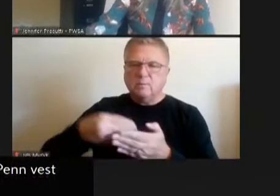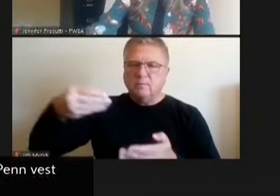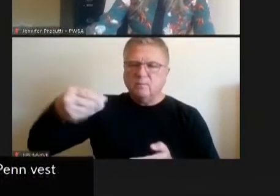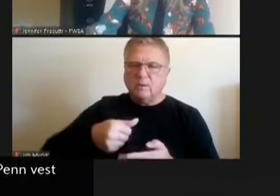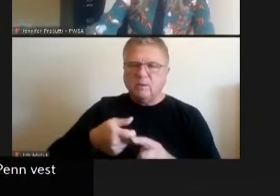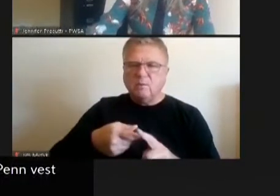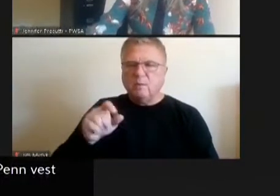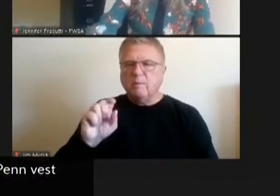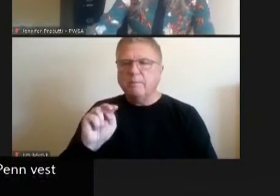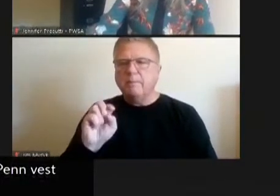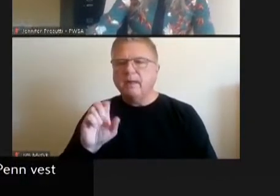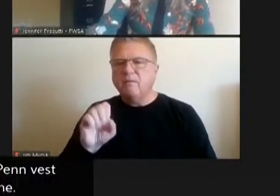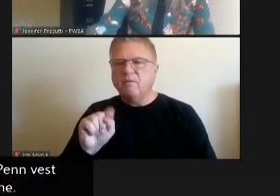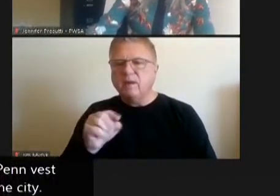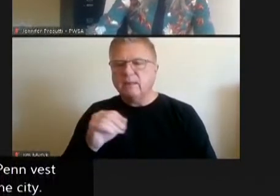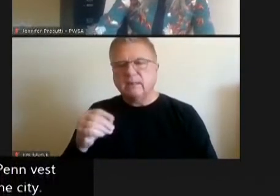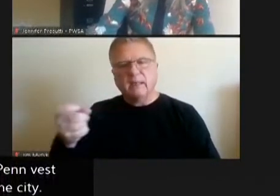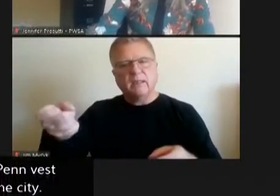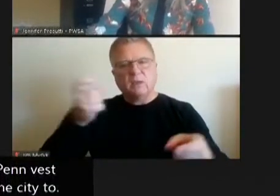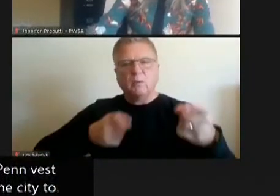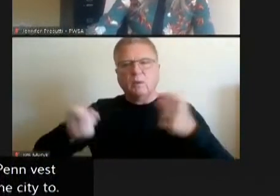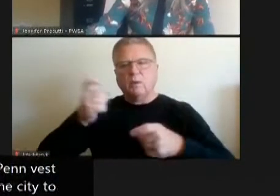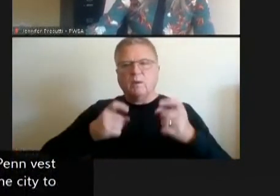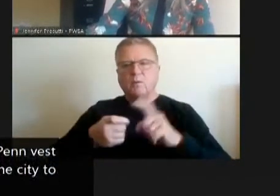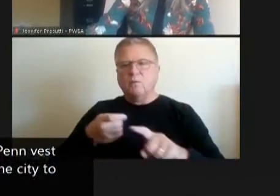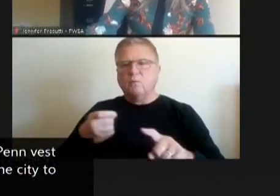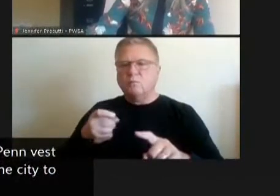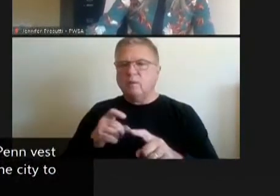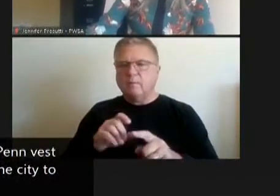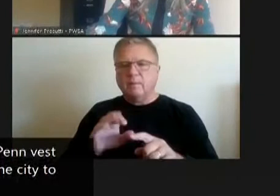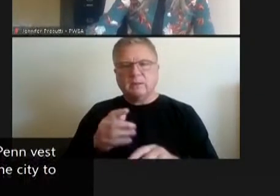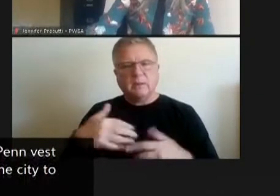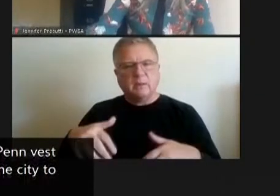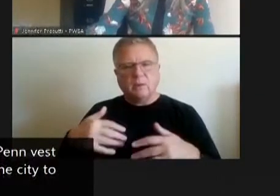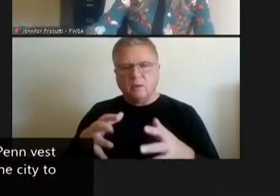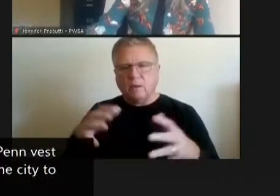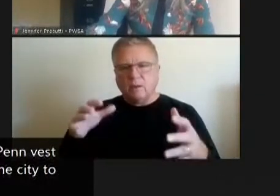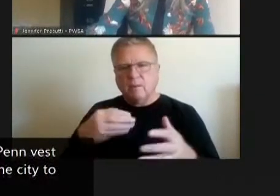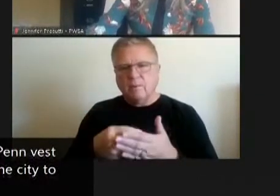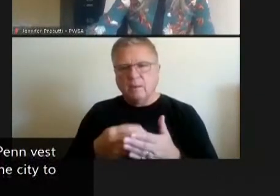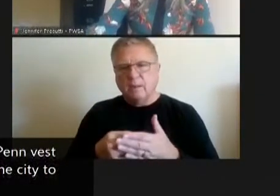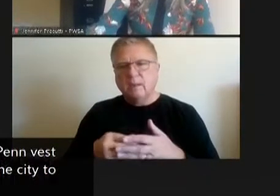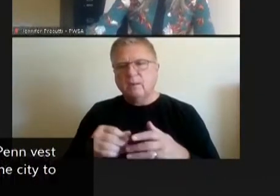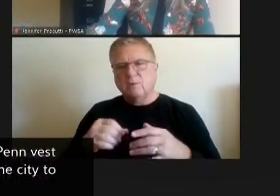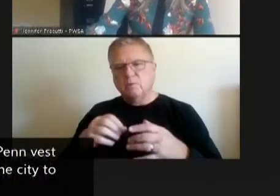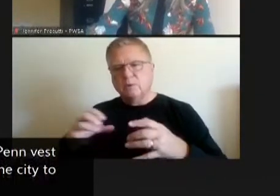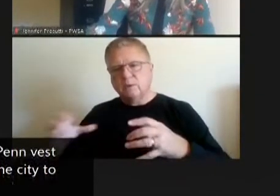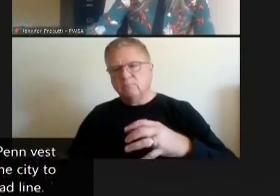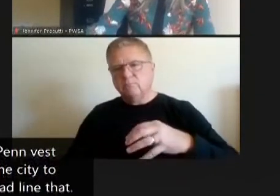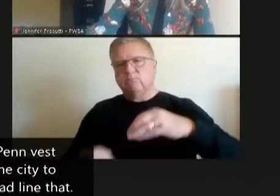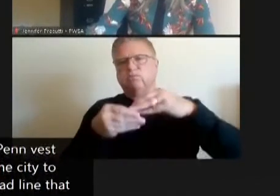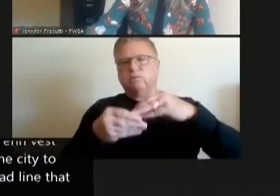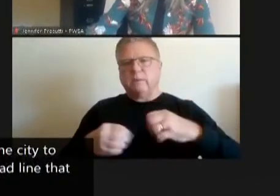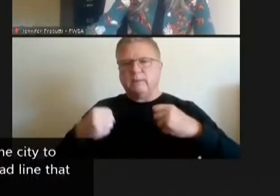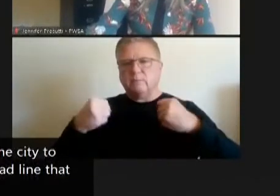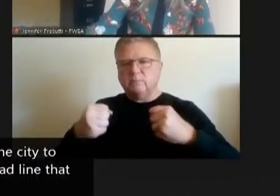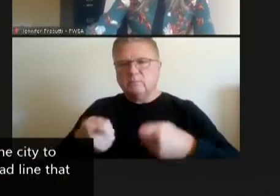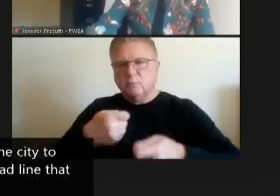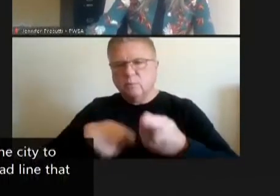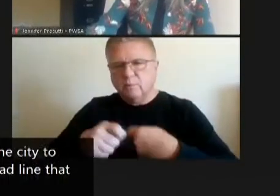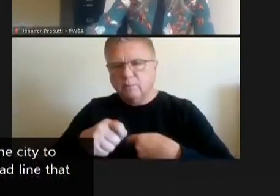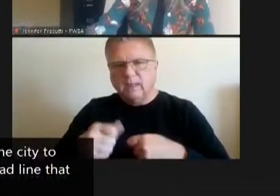generous contribution from the city to supercharge our efforts to replace every lead line that we have remaining in our